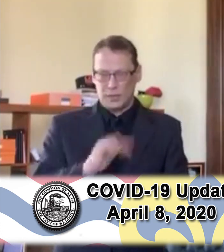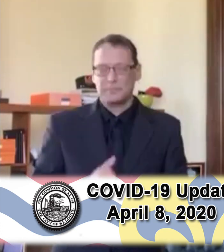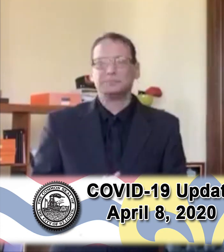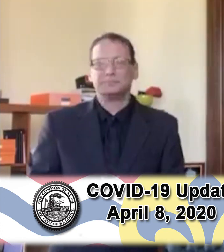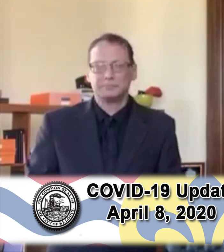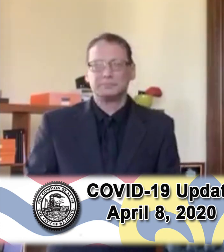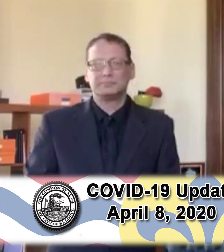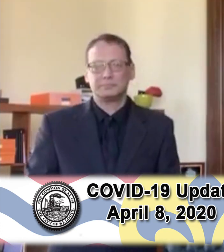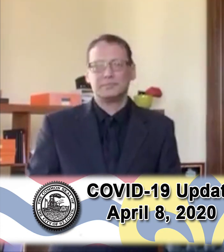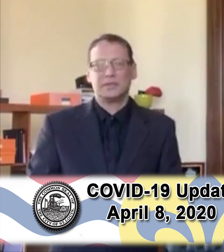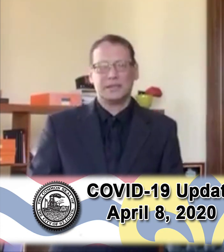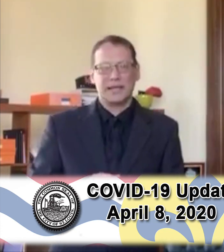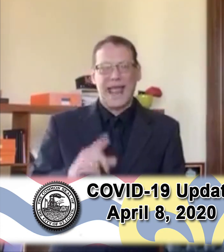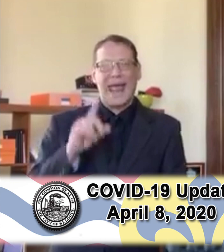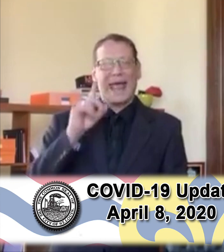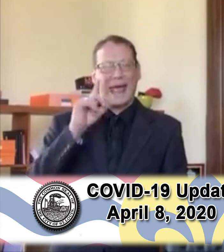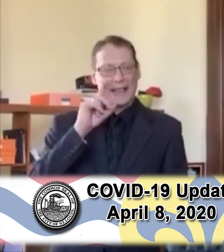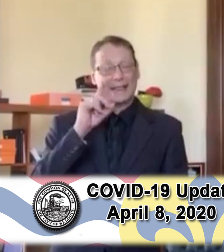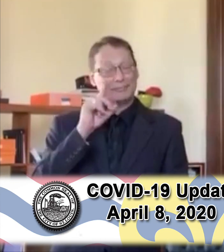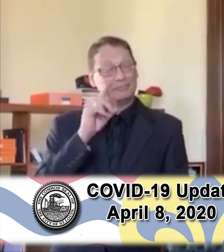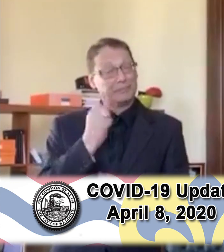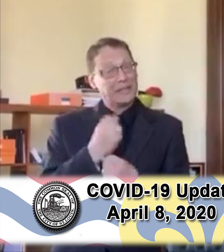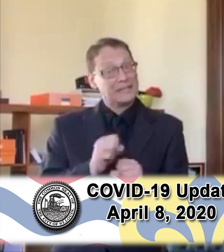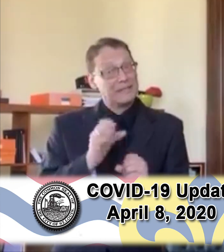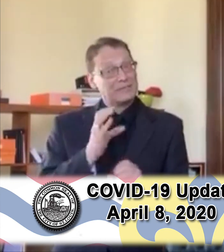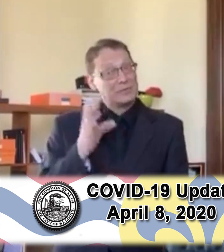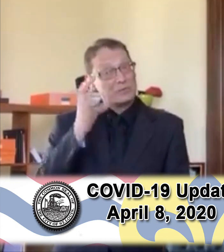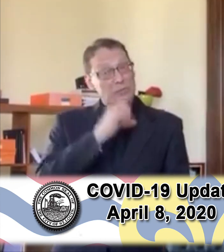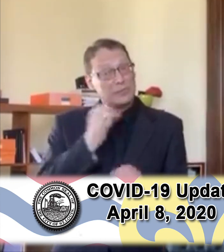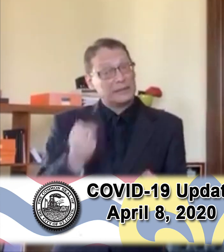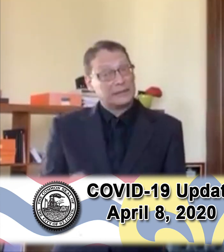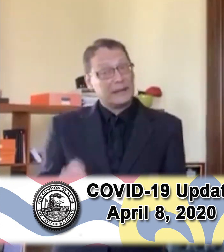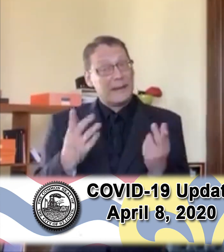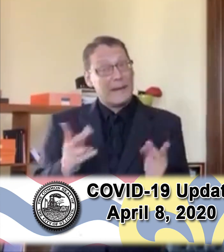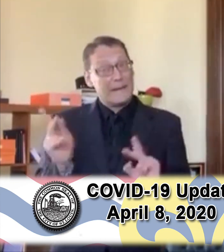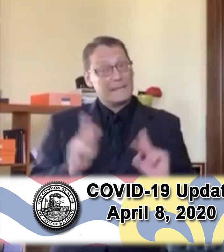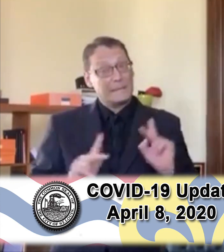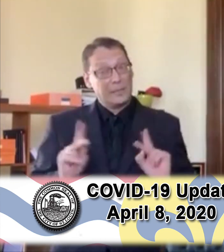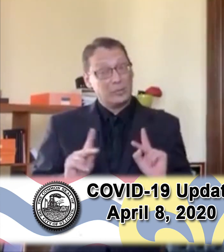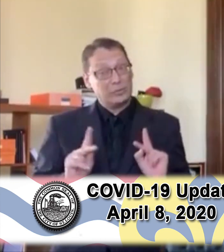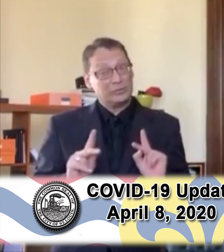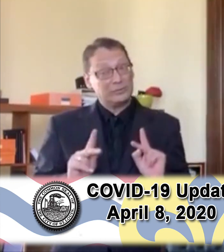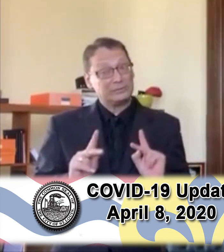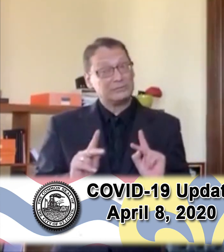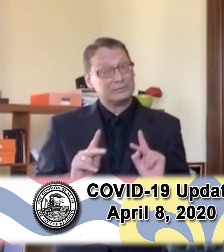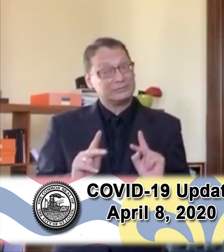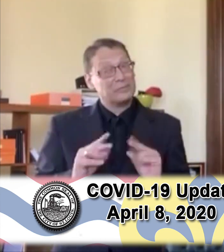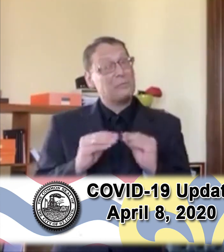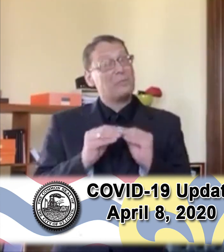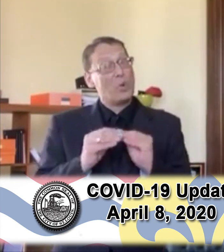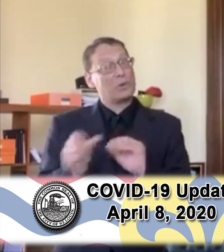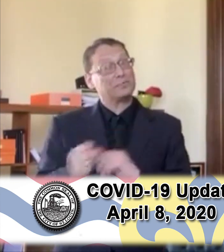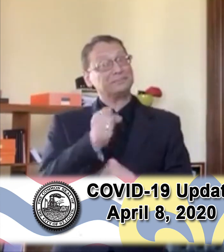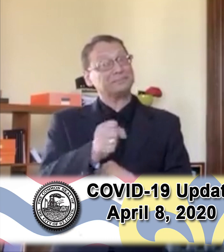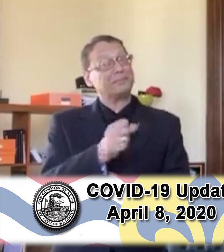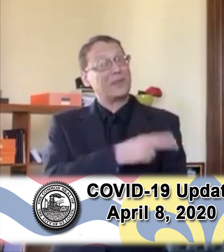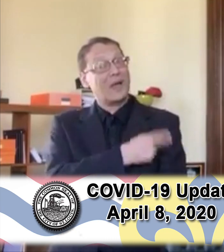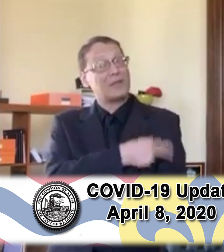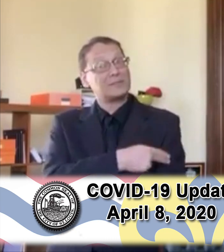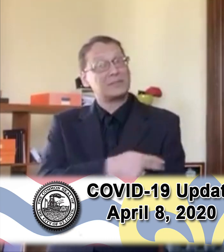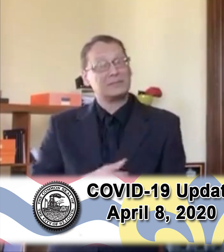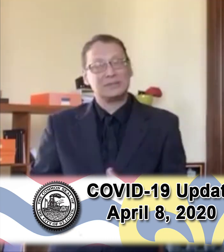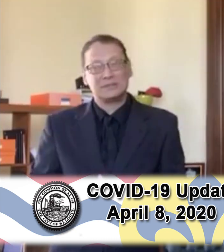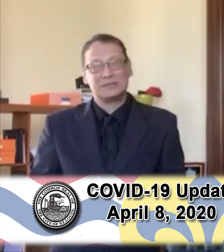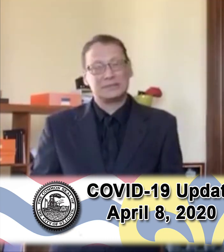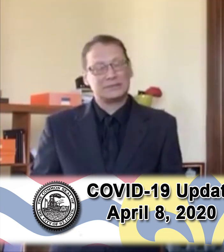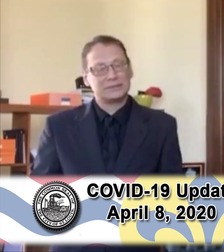think it is fair to assume that the number of people hospitalized today is more than it was yesterday. So